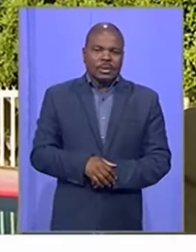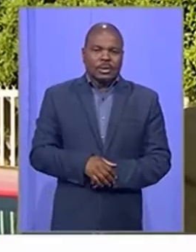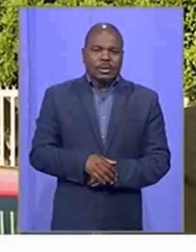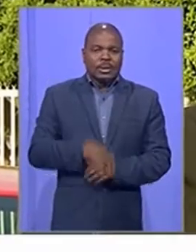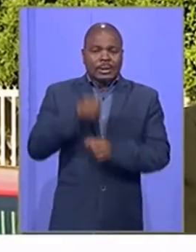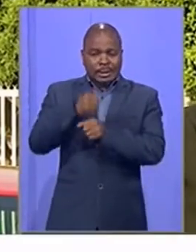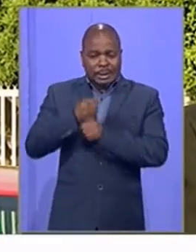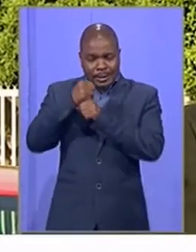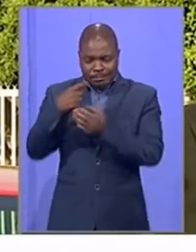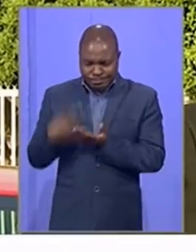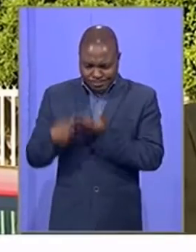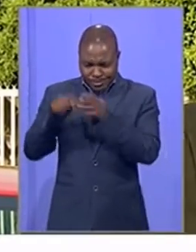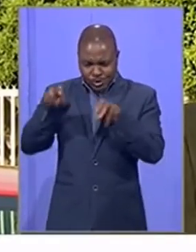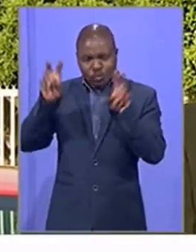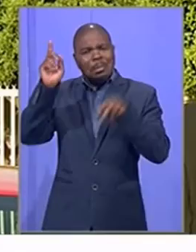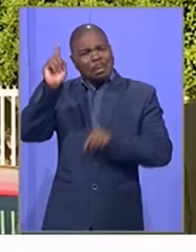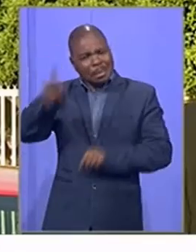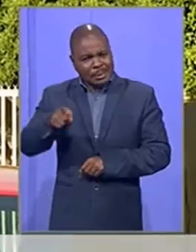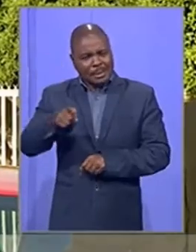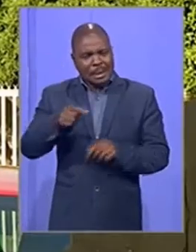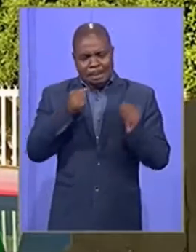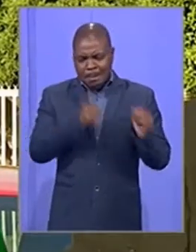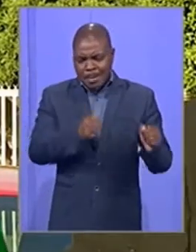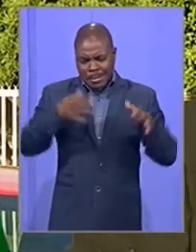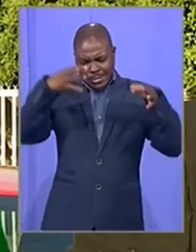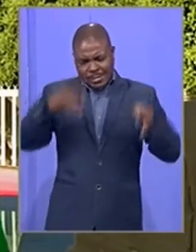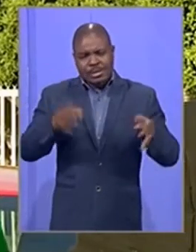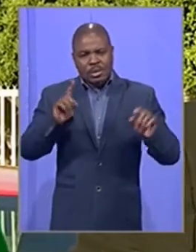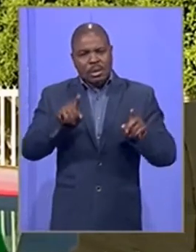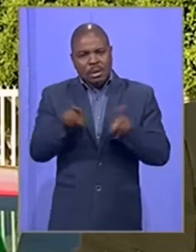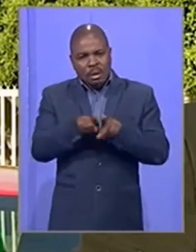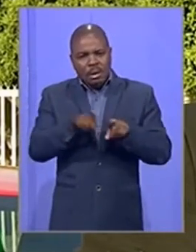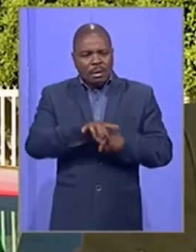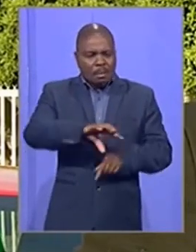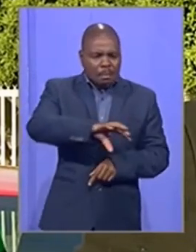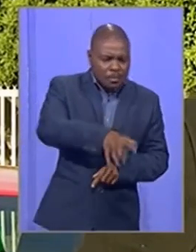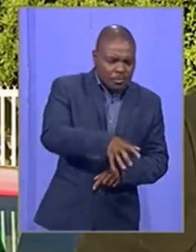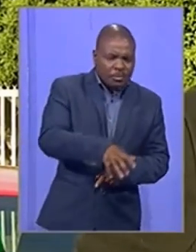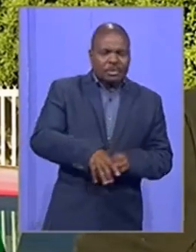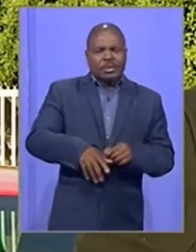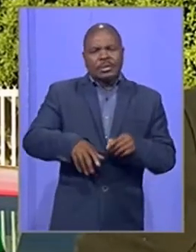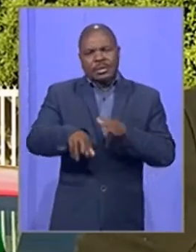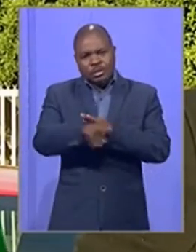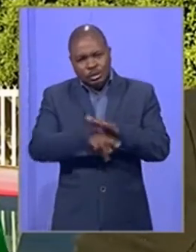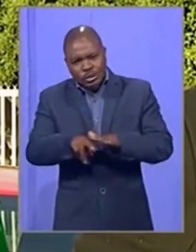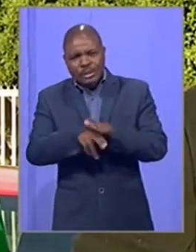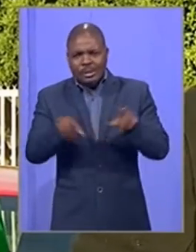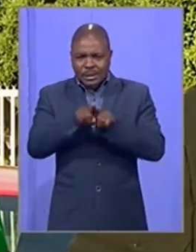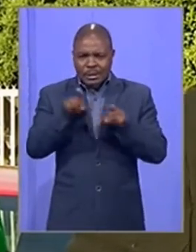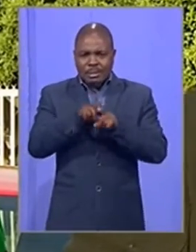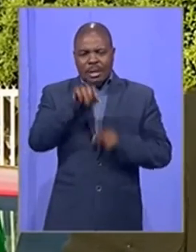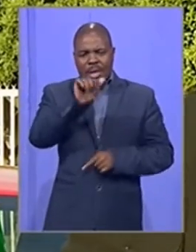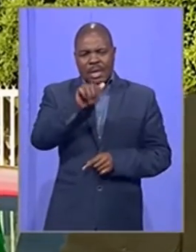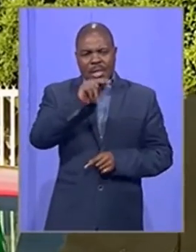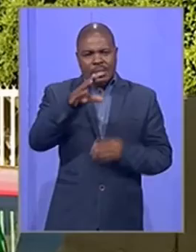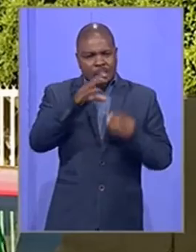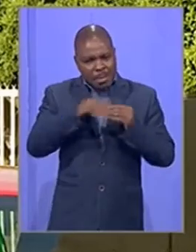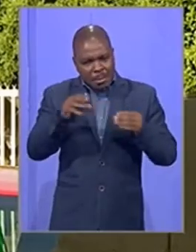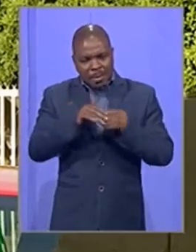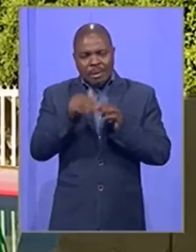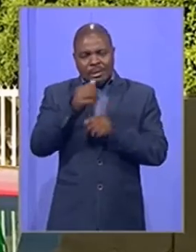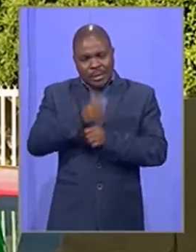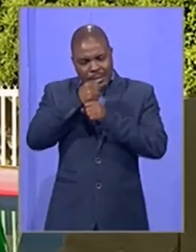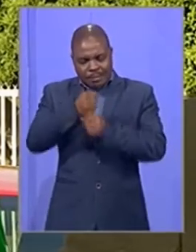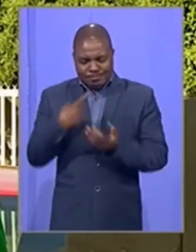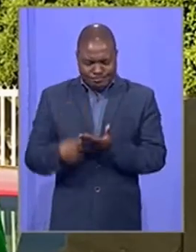permanent solution, and that's what we are calling for. Even in the branches, in the provinces, in the regions, delegates of the ANC, members of the ANC must discuss